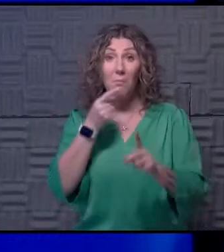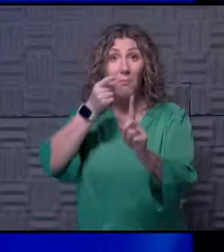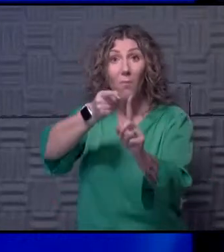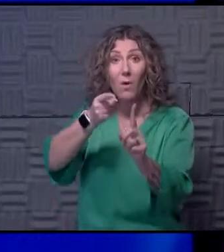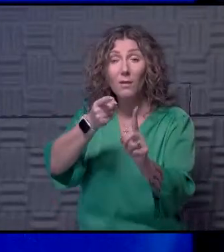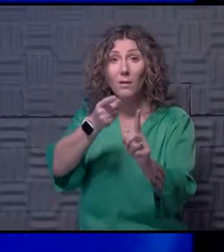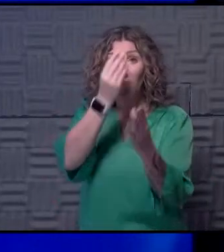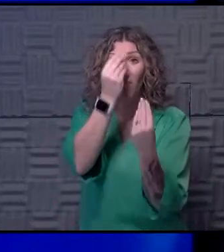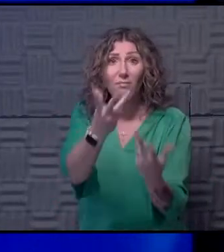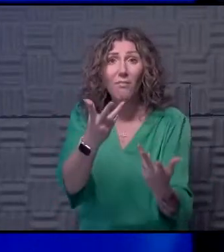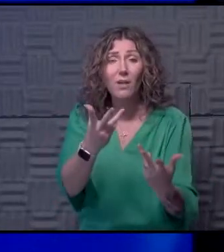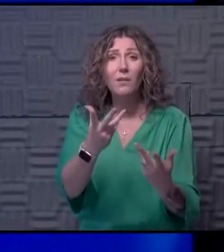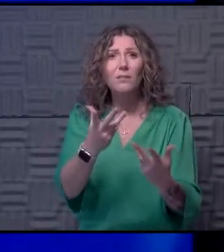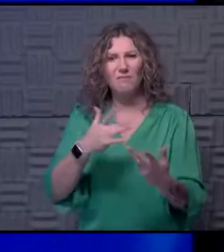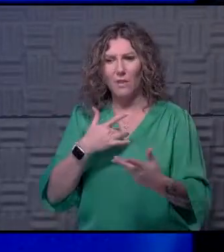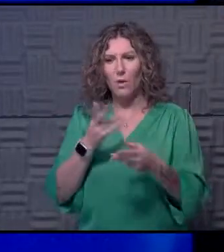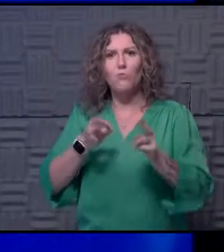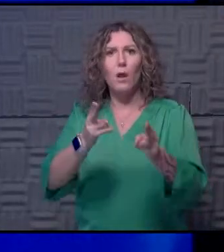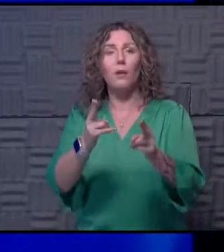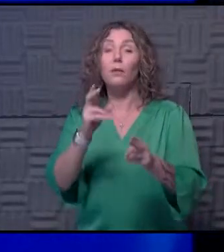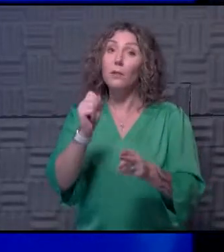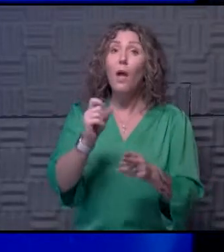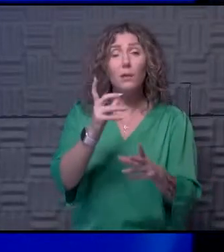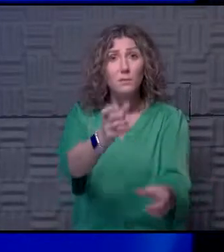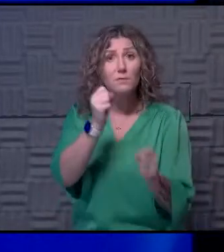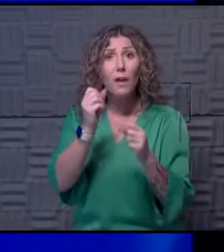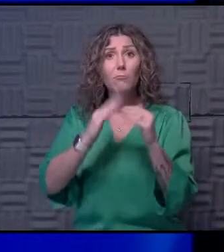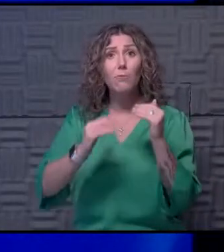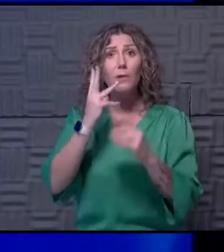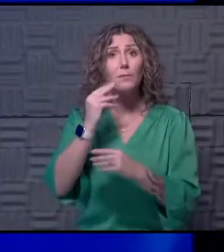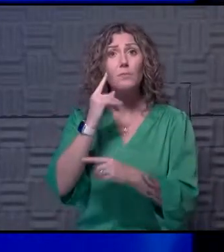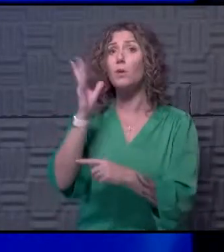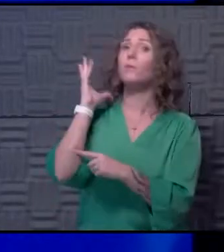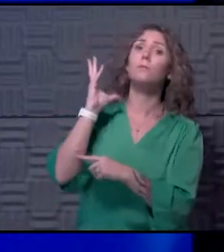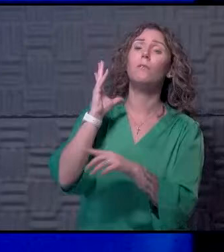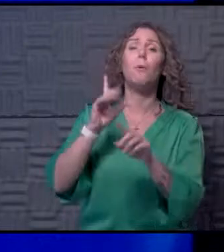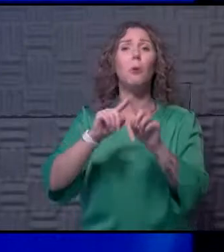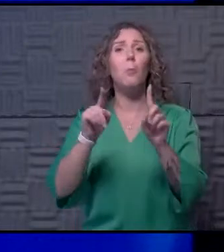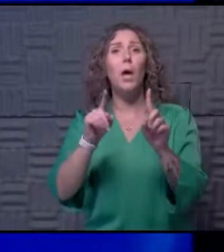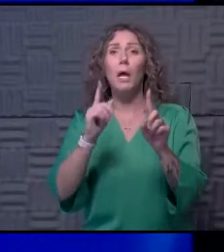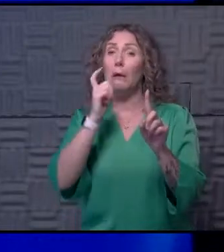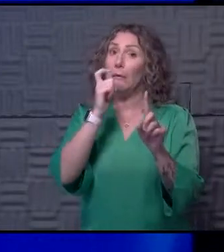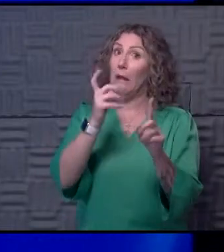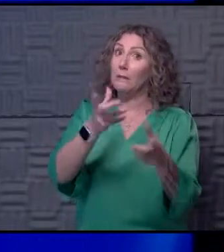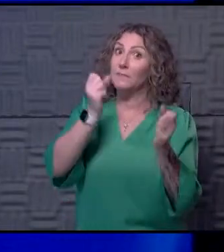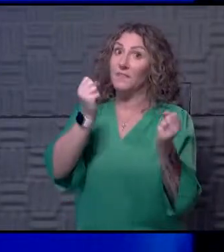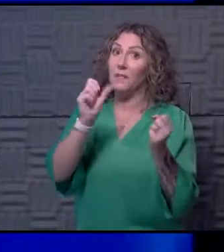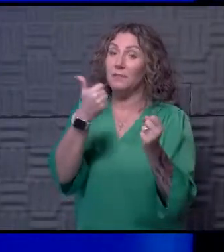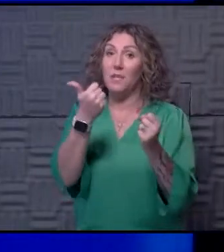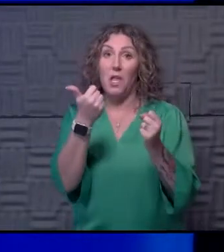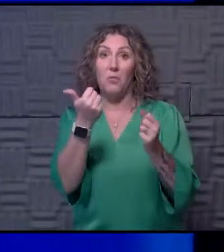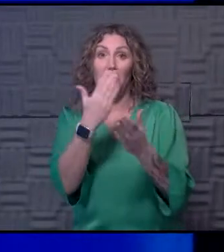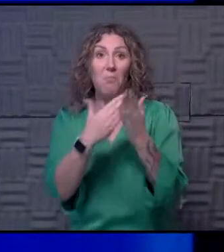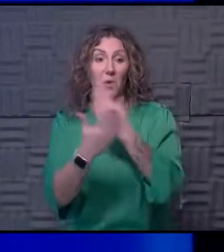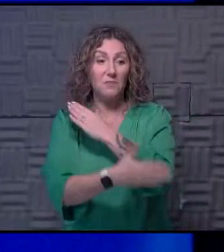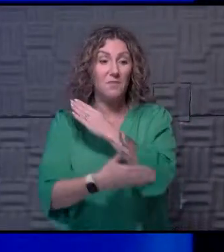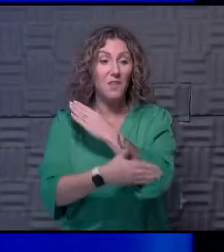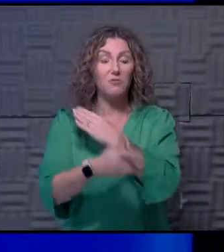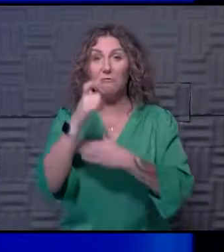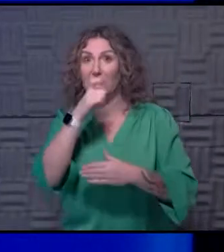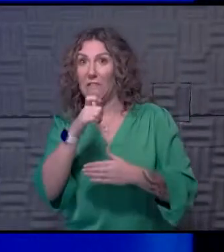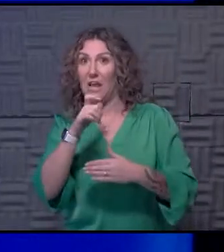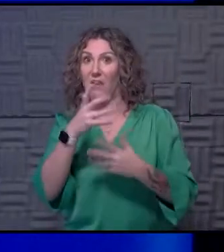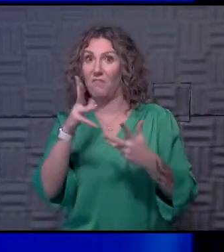that, does it feel rushed? Well, it's faster than you've experienced before. Not as fast as some parts of the country where they really did do phase 2 and phase 3